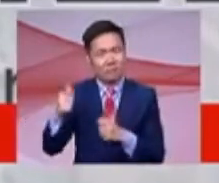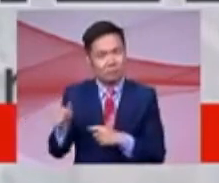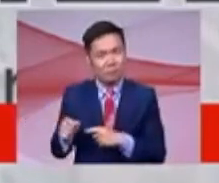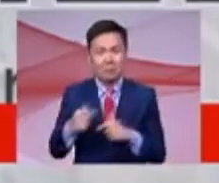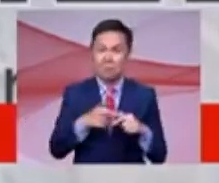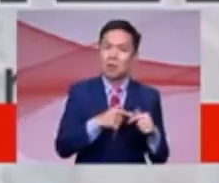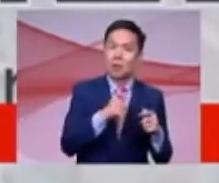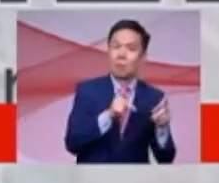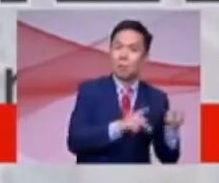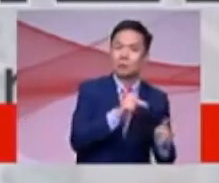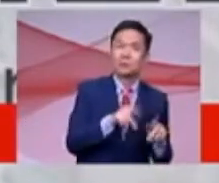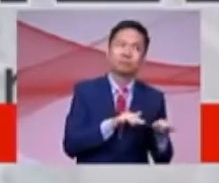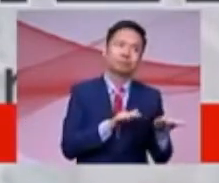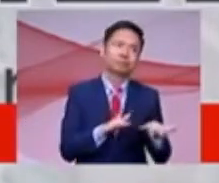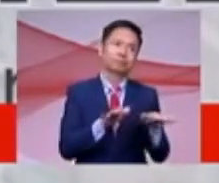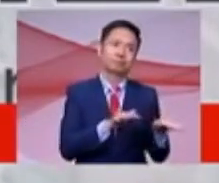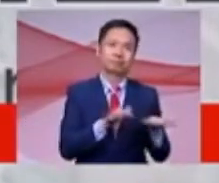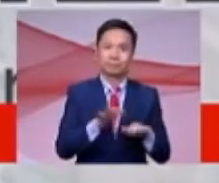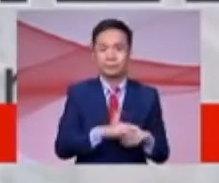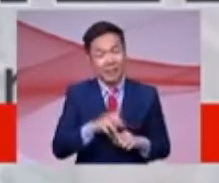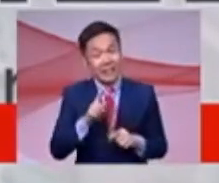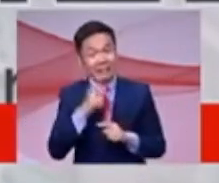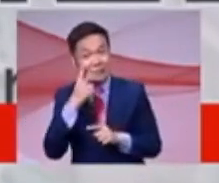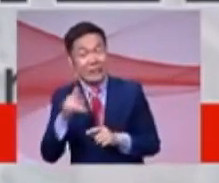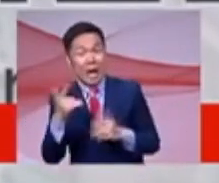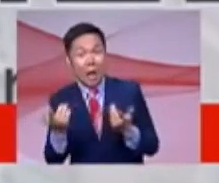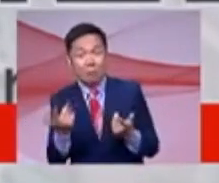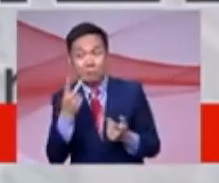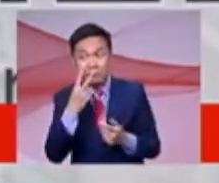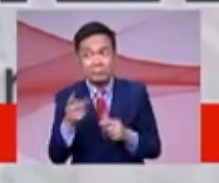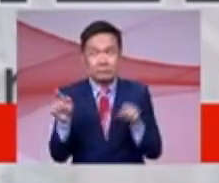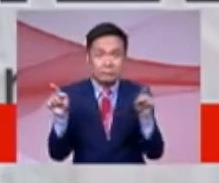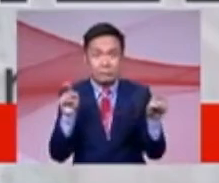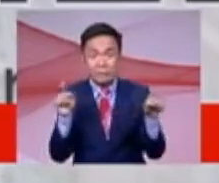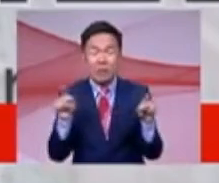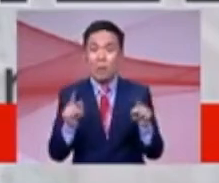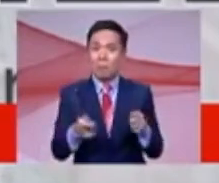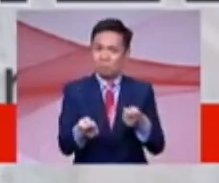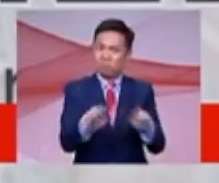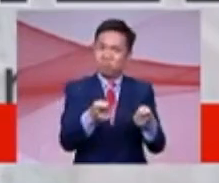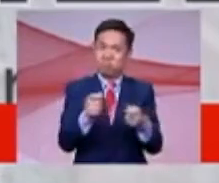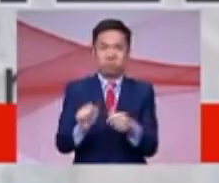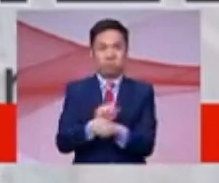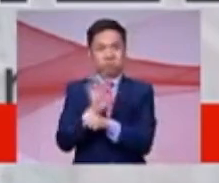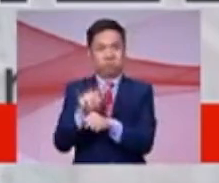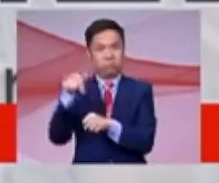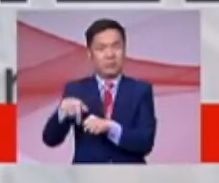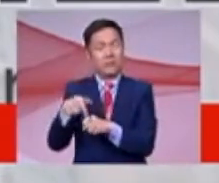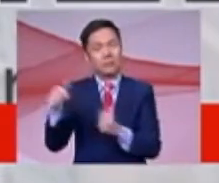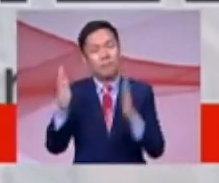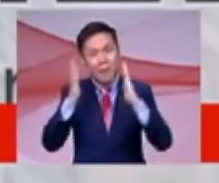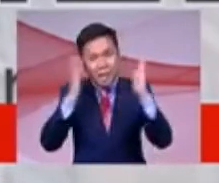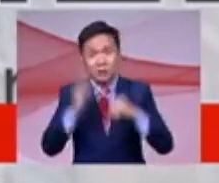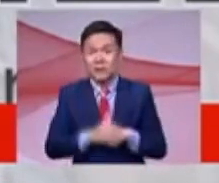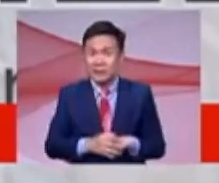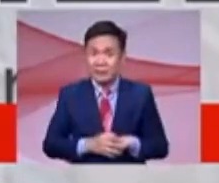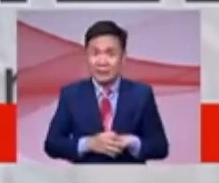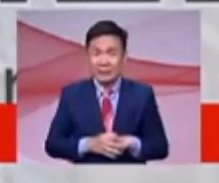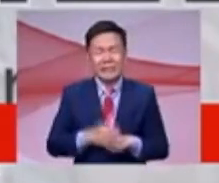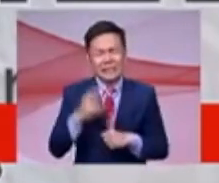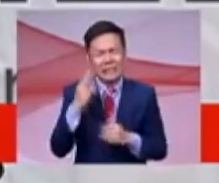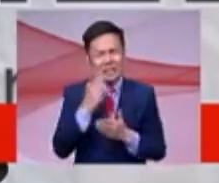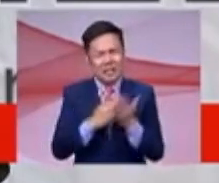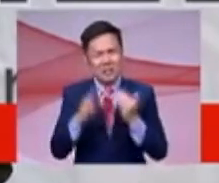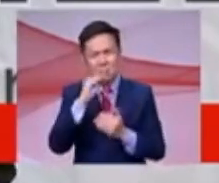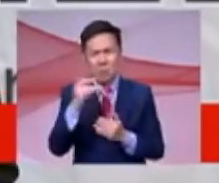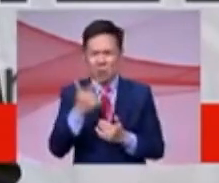have to look back again and see how best we can, you know, curb the infection in this country. We're still not too late. Some say that we